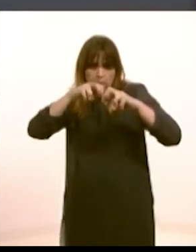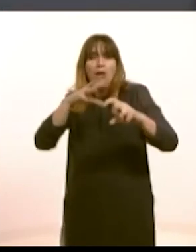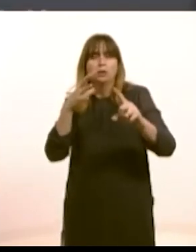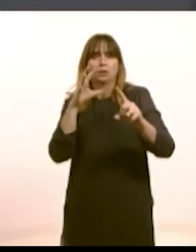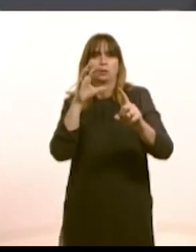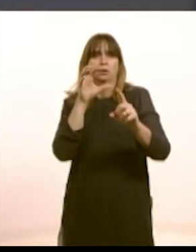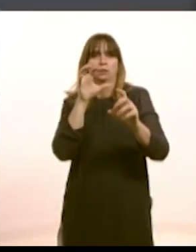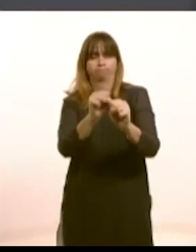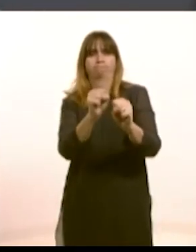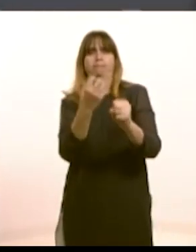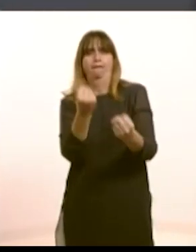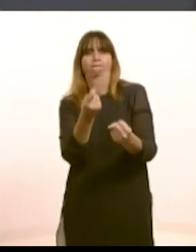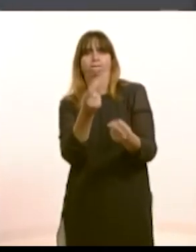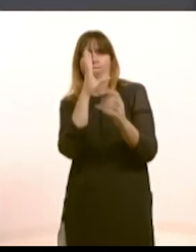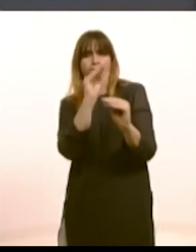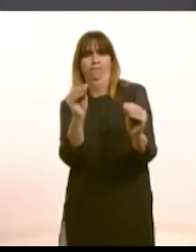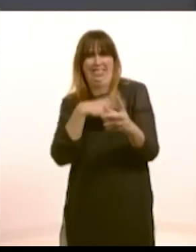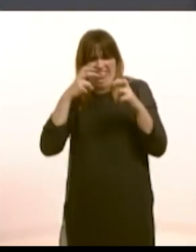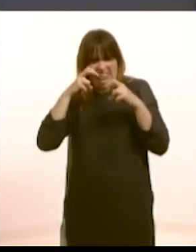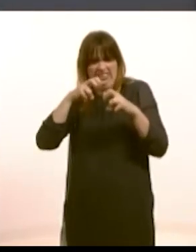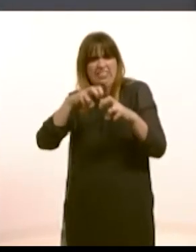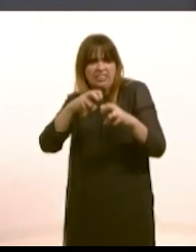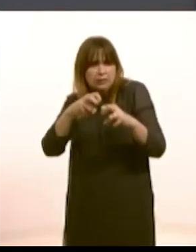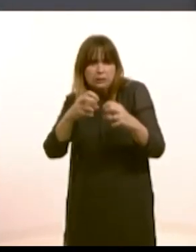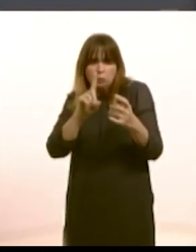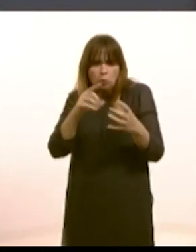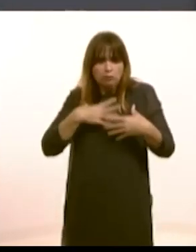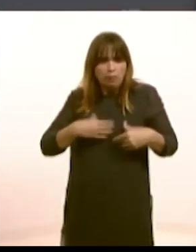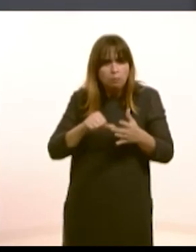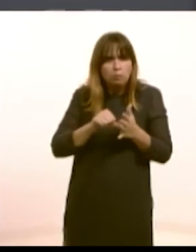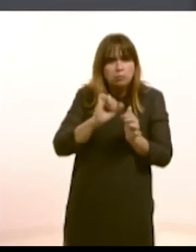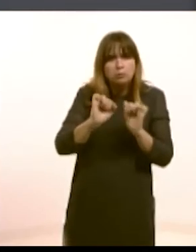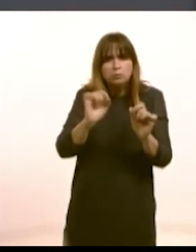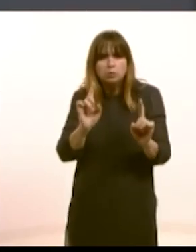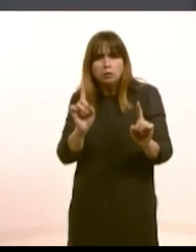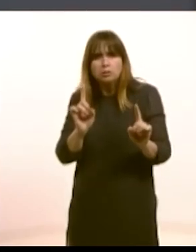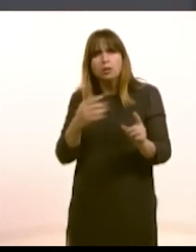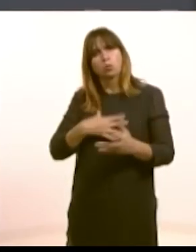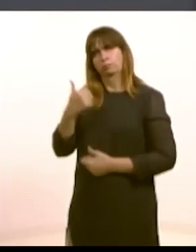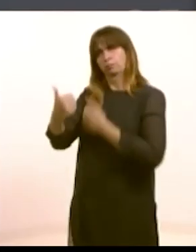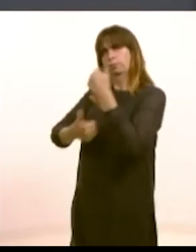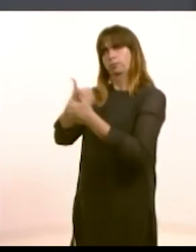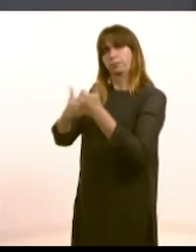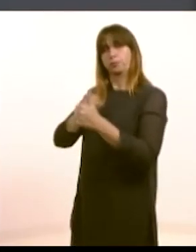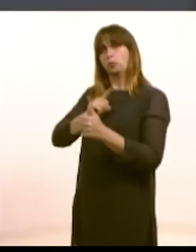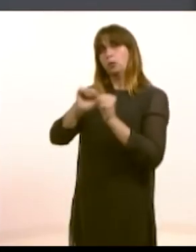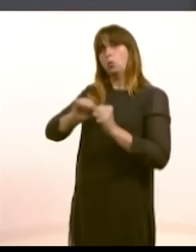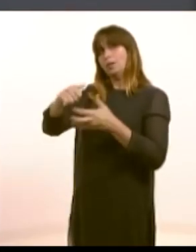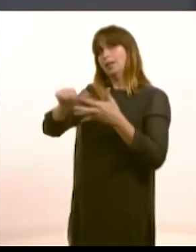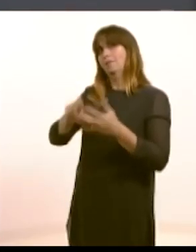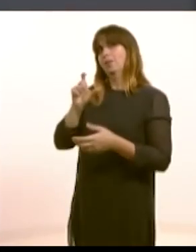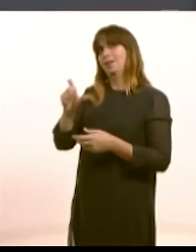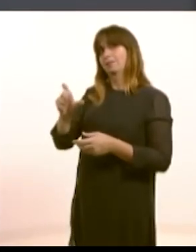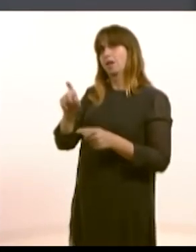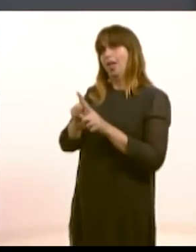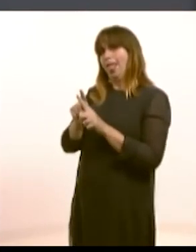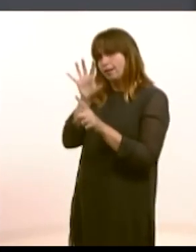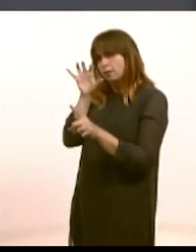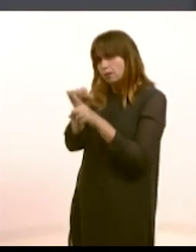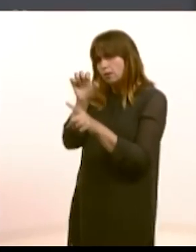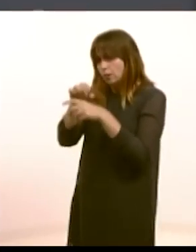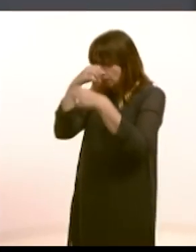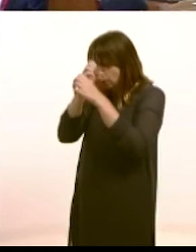length unacceptable to everybody. But will you join me in congratulating ABMU and the staff in particular, who have actually seen those waiting lists come down, and therefore we've seen diagnostics getting better in